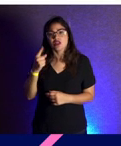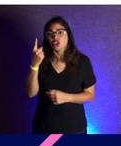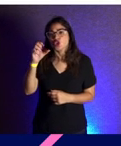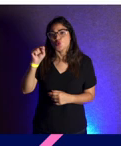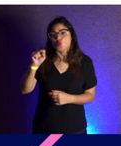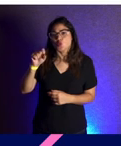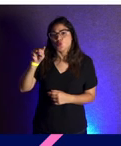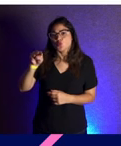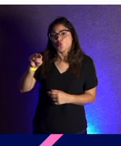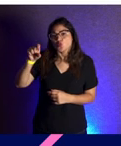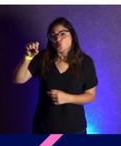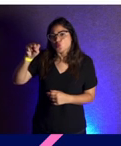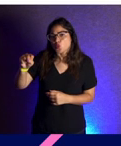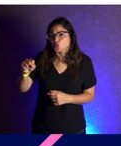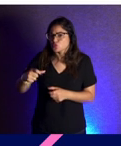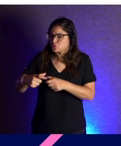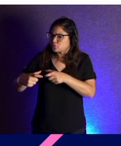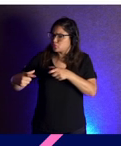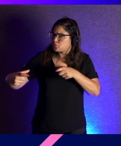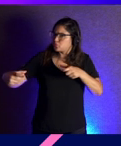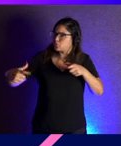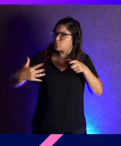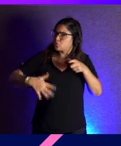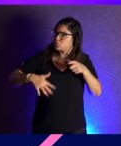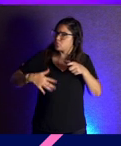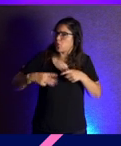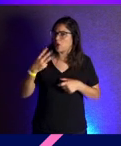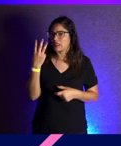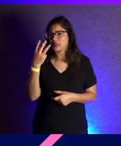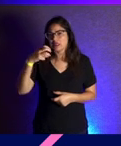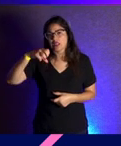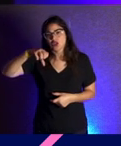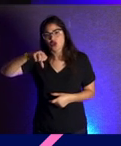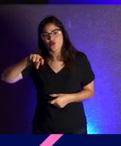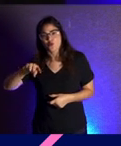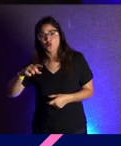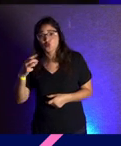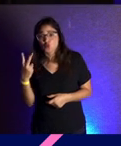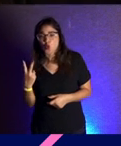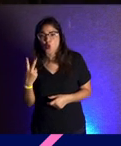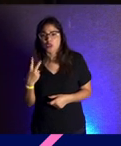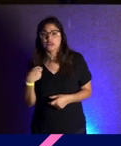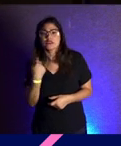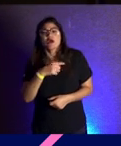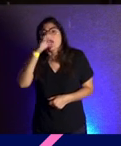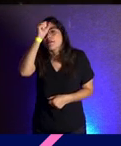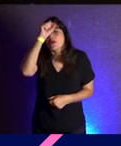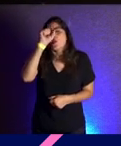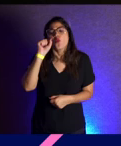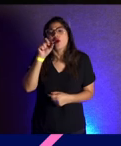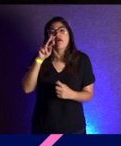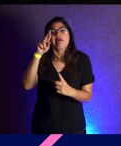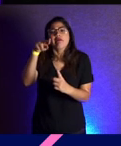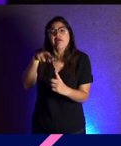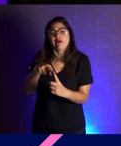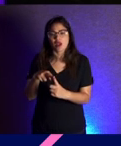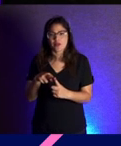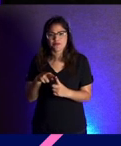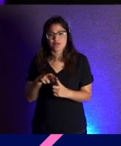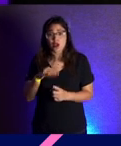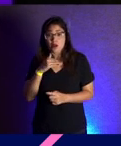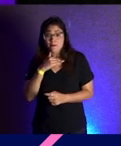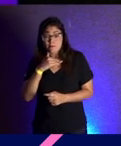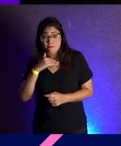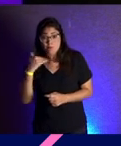And look at this one, 39.21. What do we learn from this relationship? We learned that if a killing was admitted by the